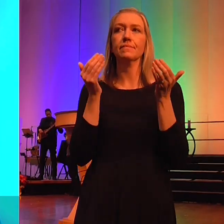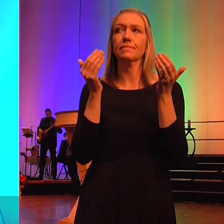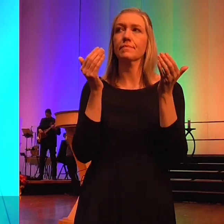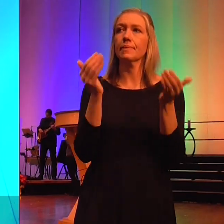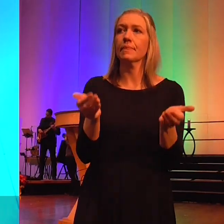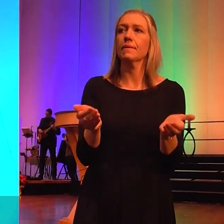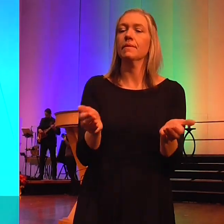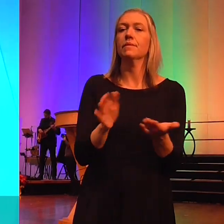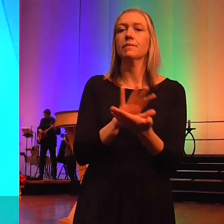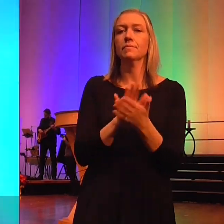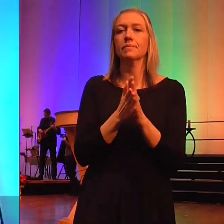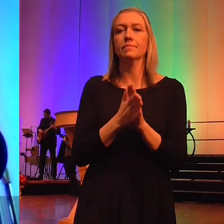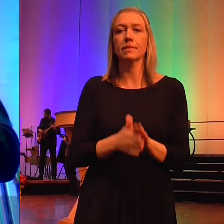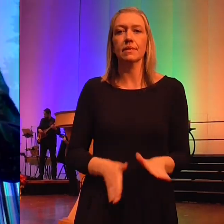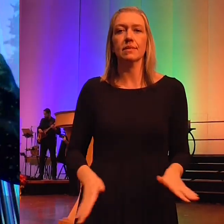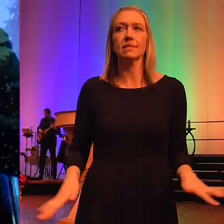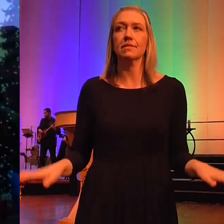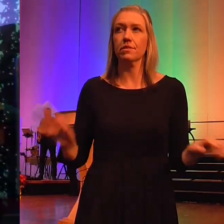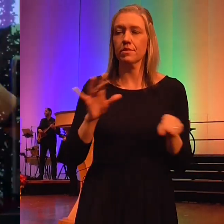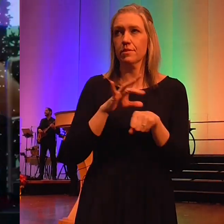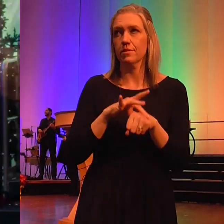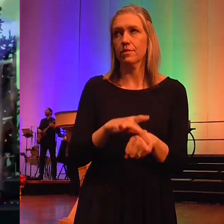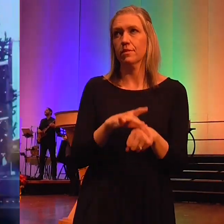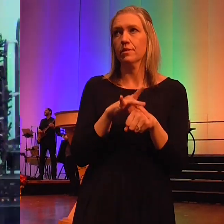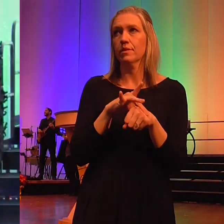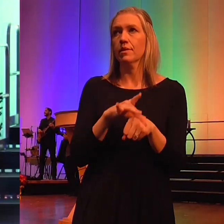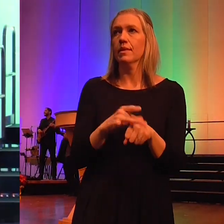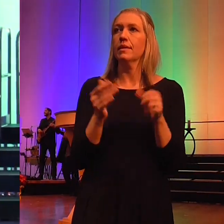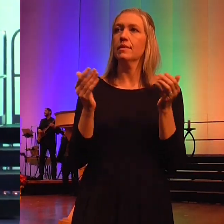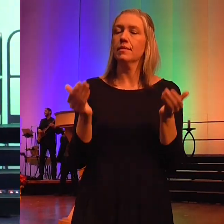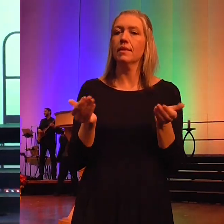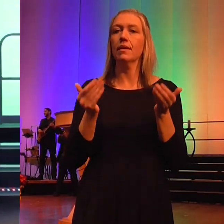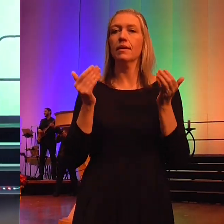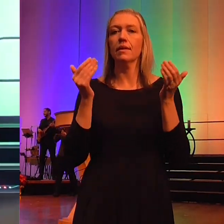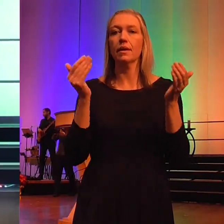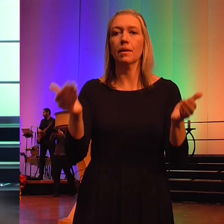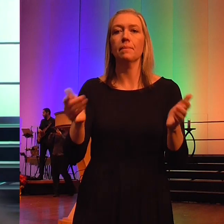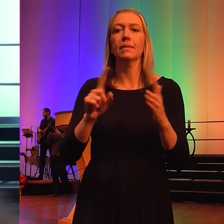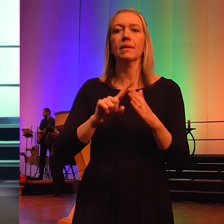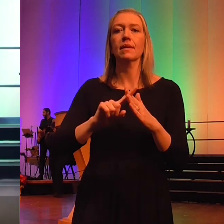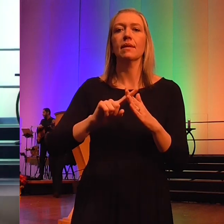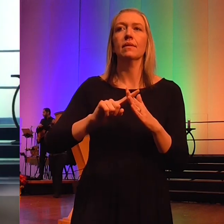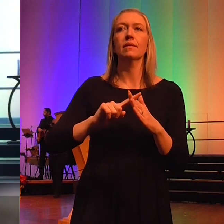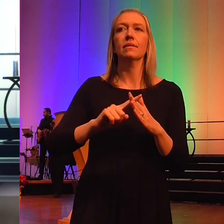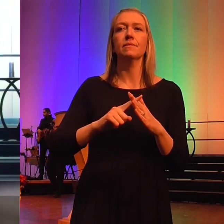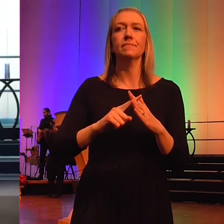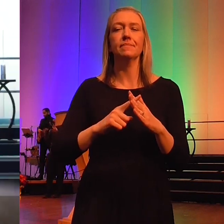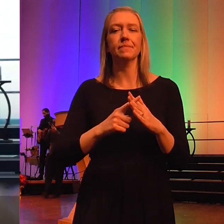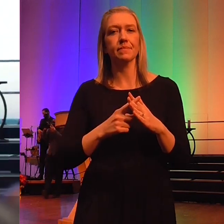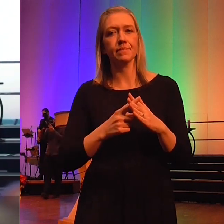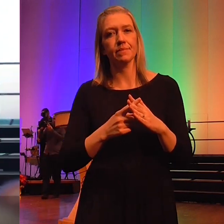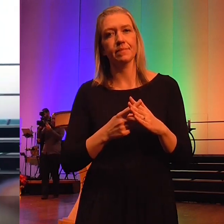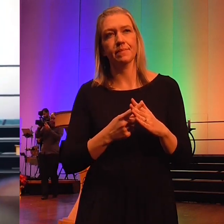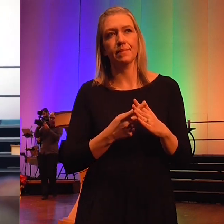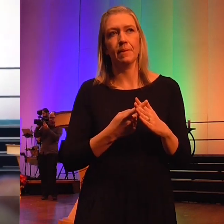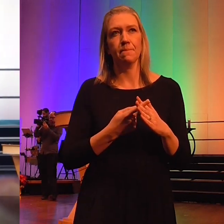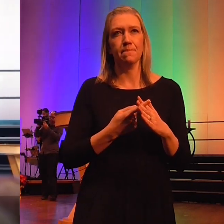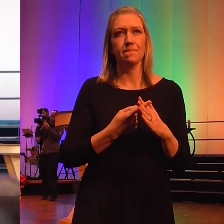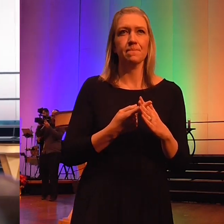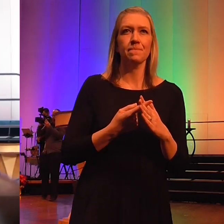Let there be peace on earth, and let it